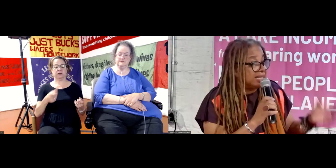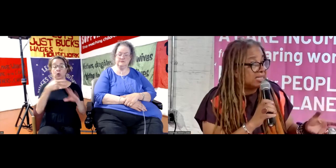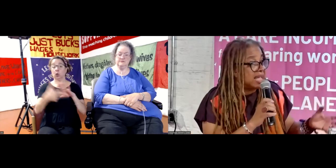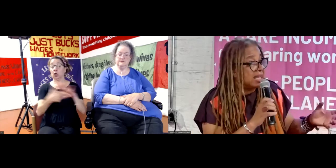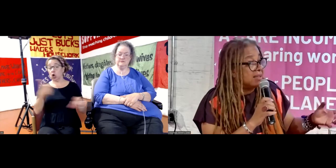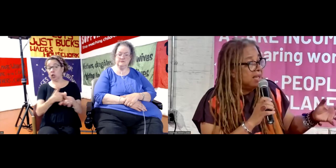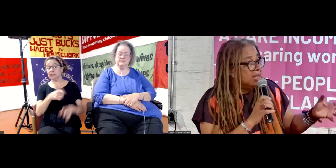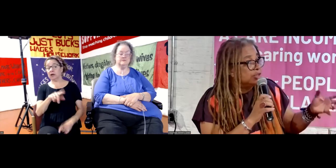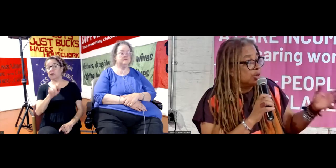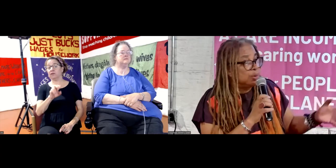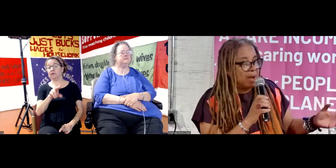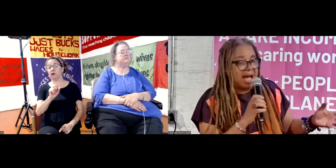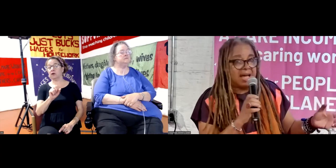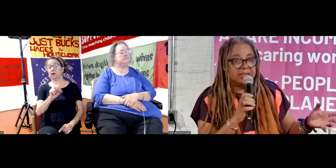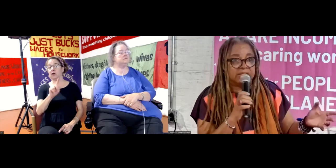in listening